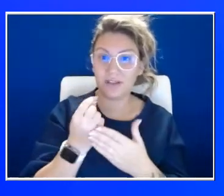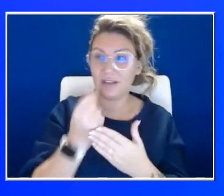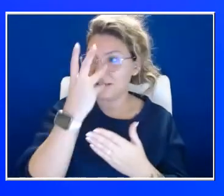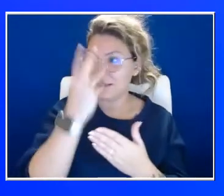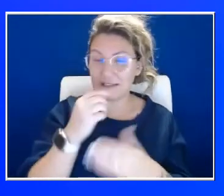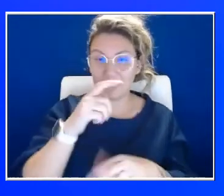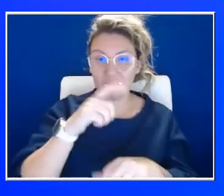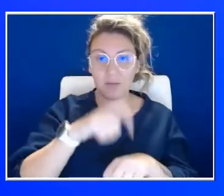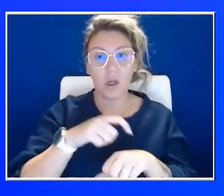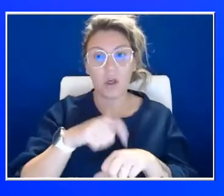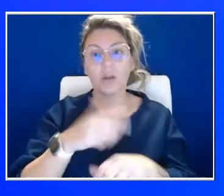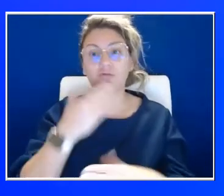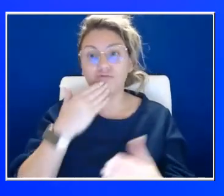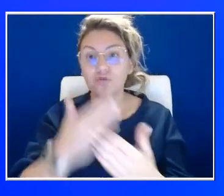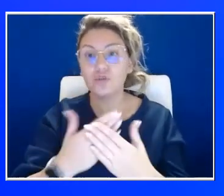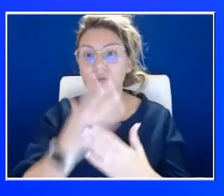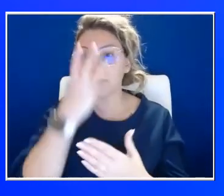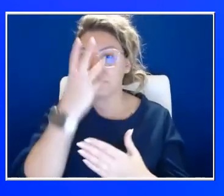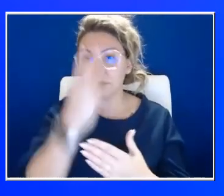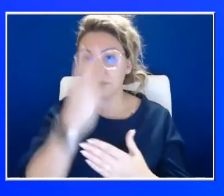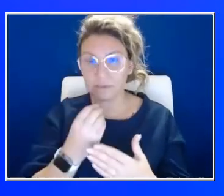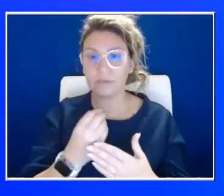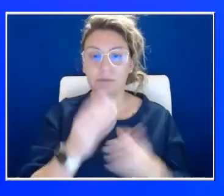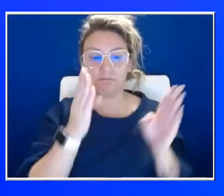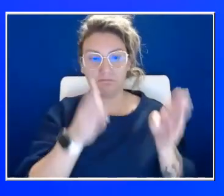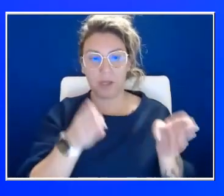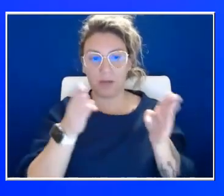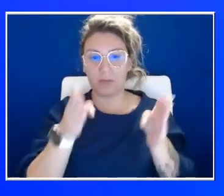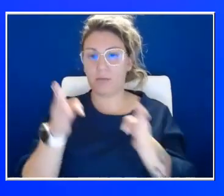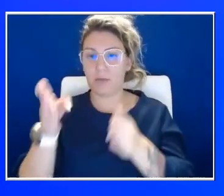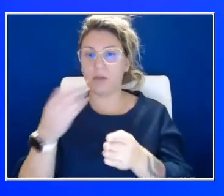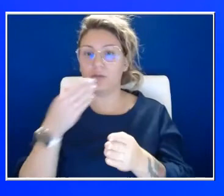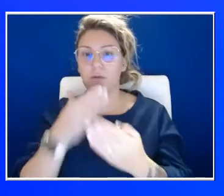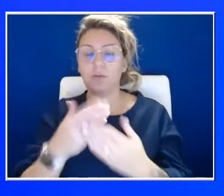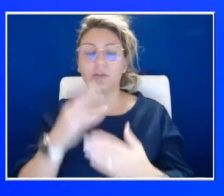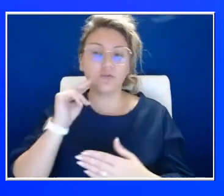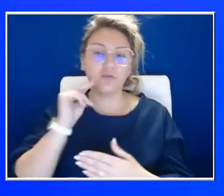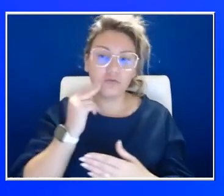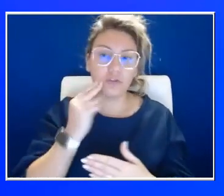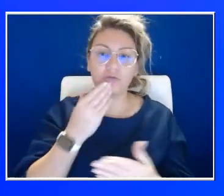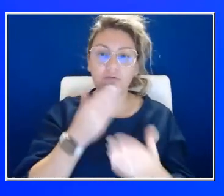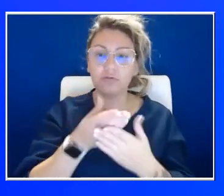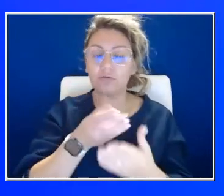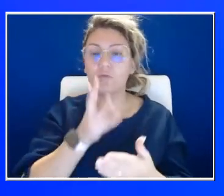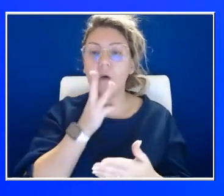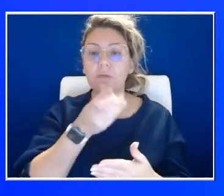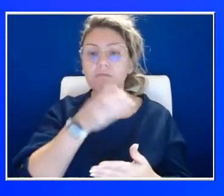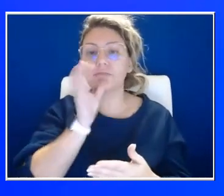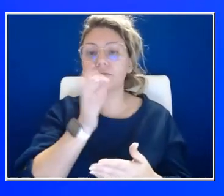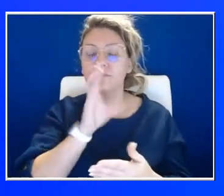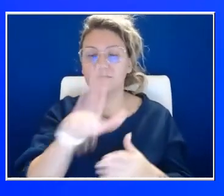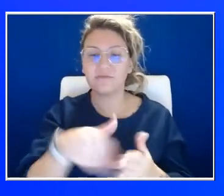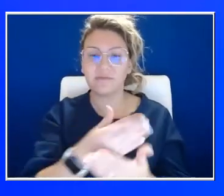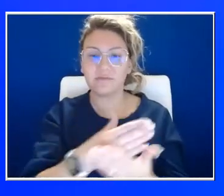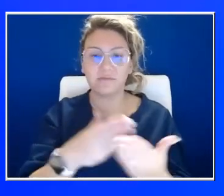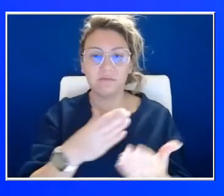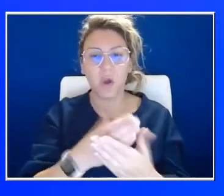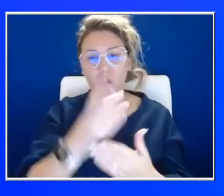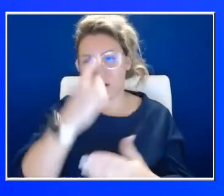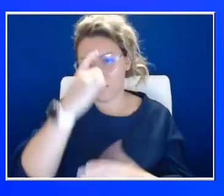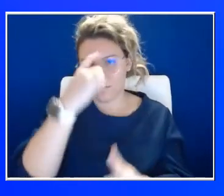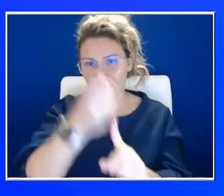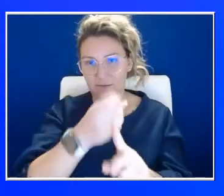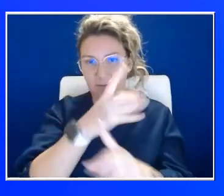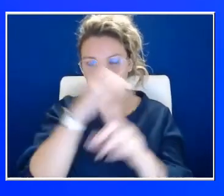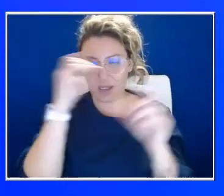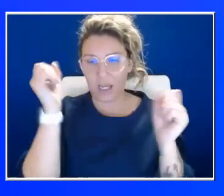them good sleep hygiene. And good nutrition, good hydration, that's all part of concussion care. So, no, they're not going to, and